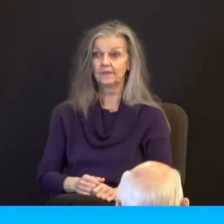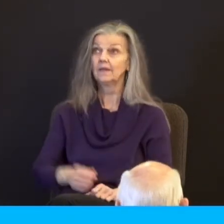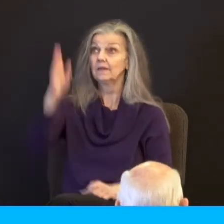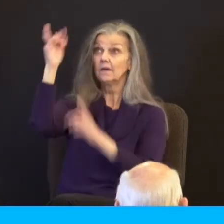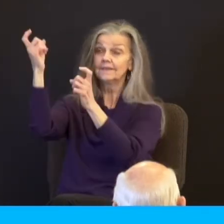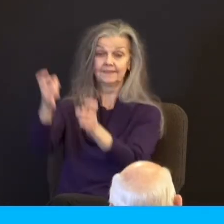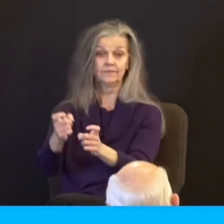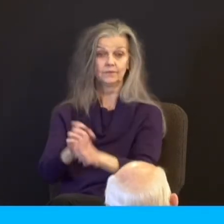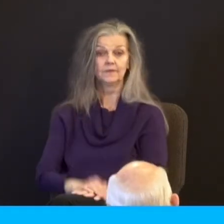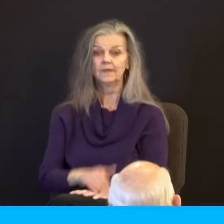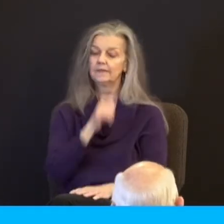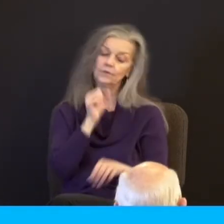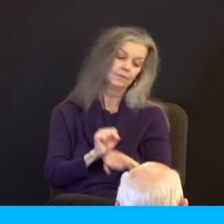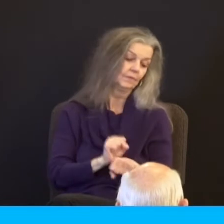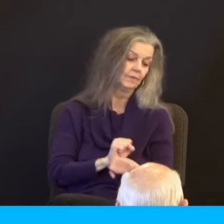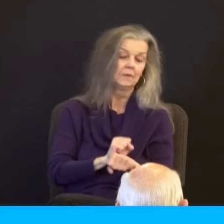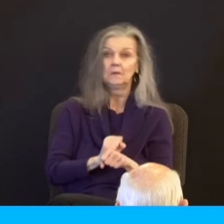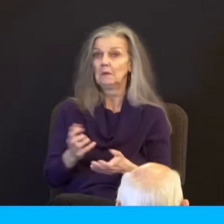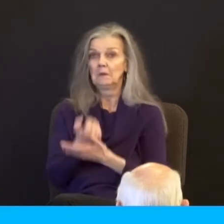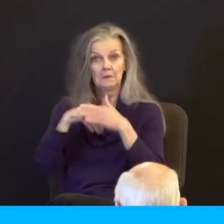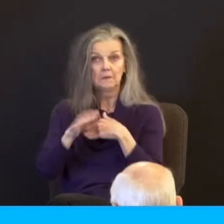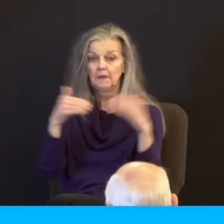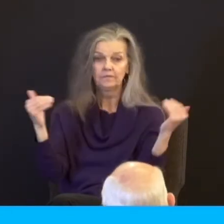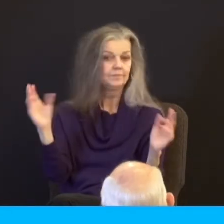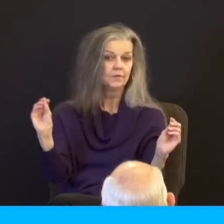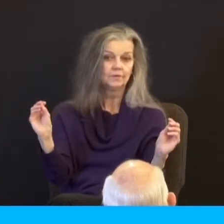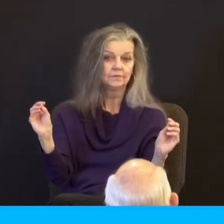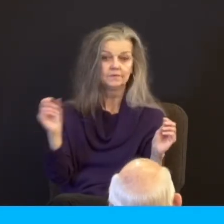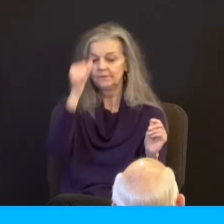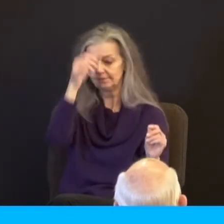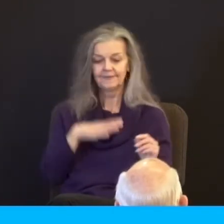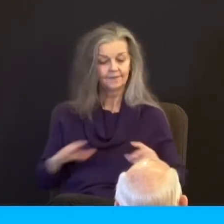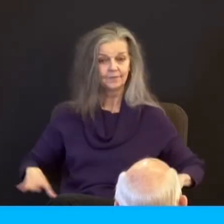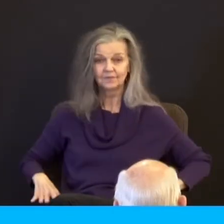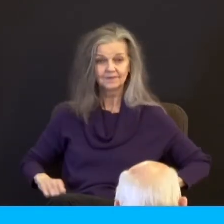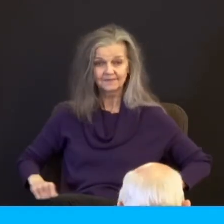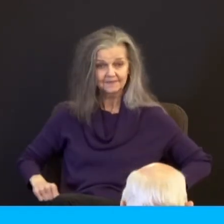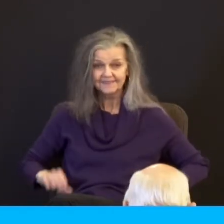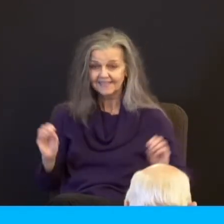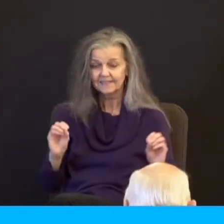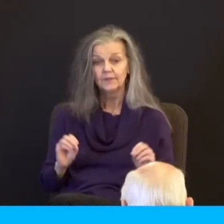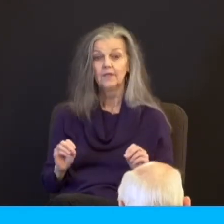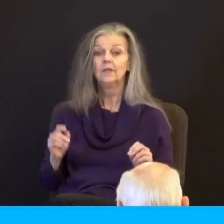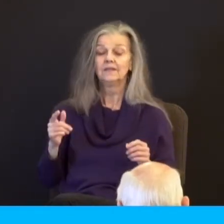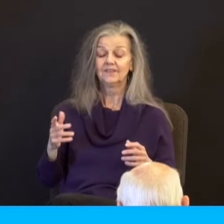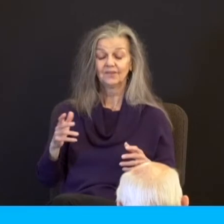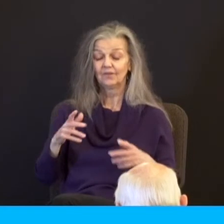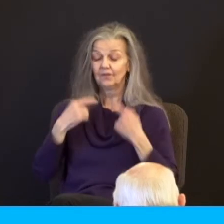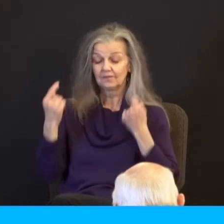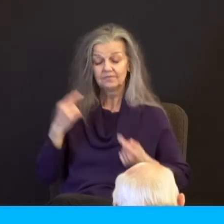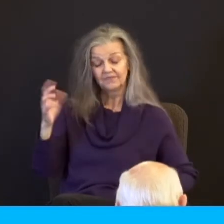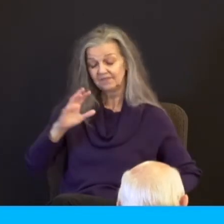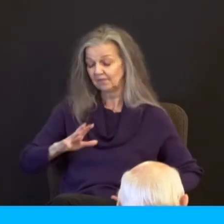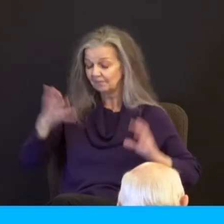of works, lest any man should boast. You bring your mess to Jesus and ask his forgiveness. He will forgive